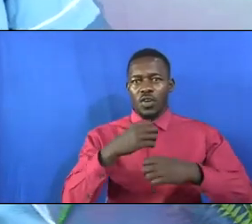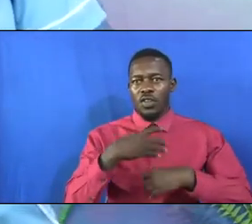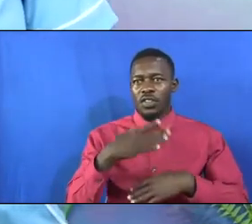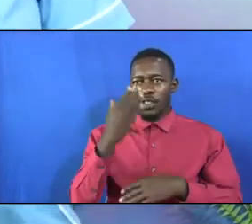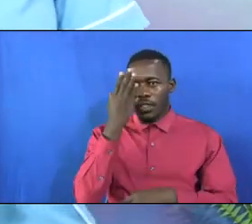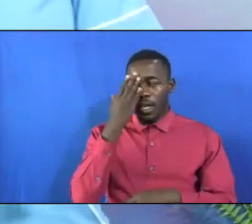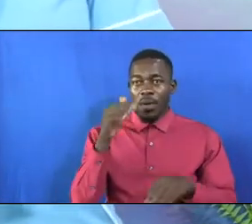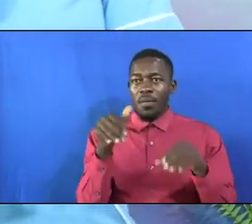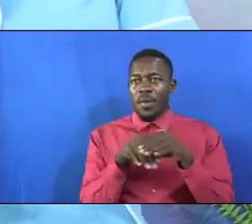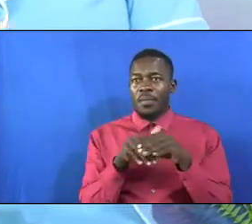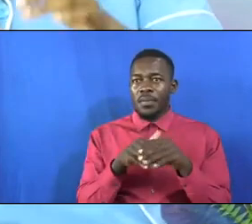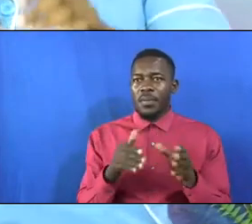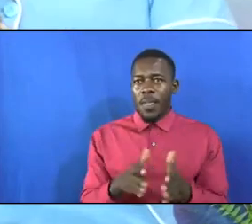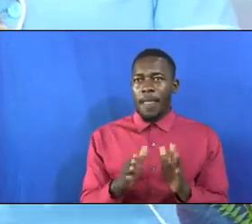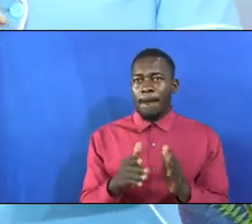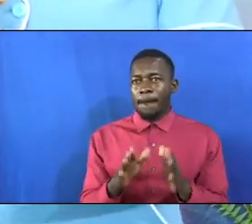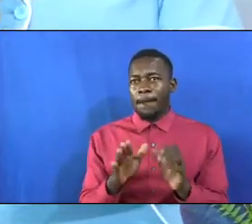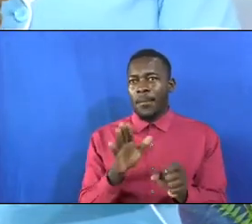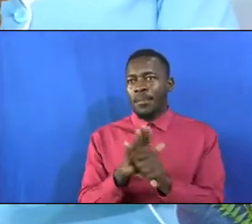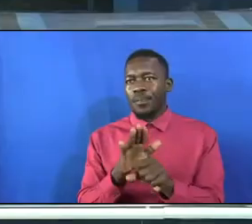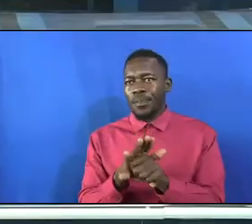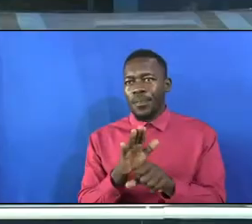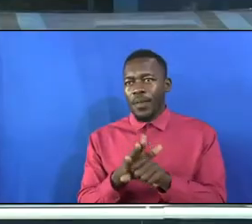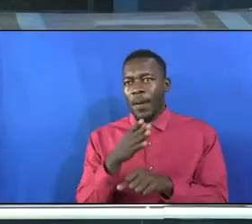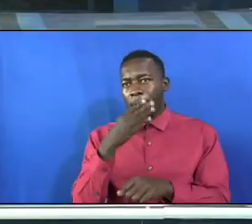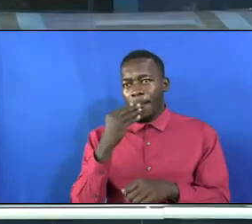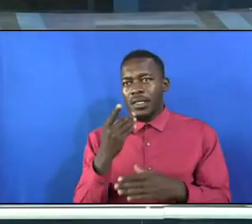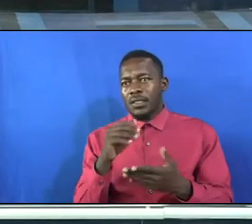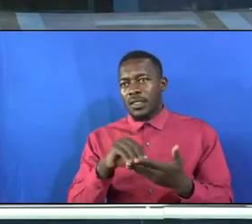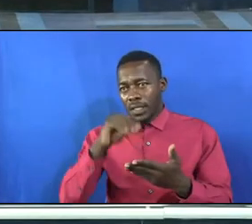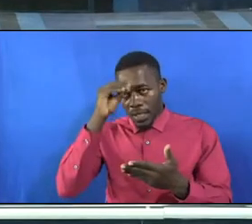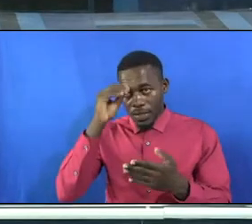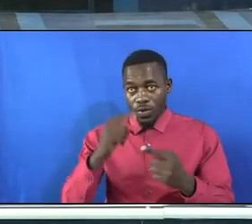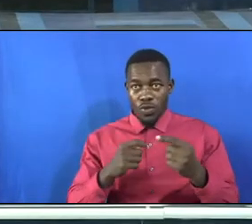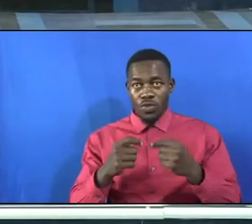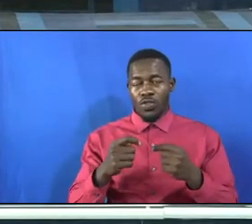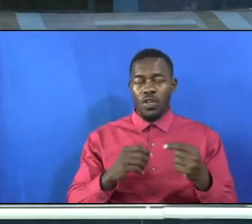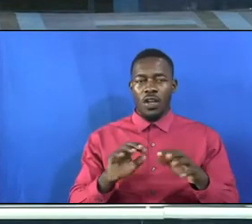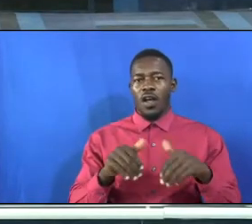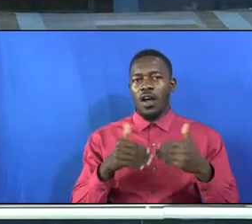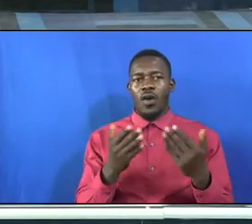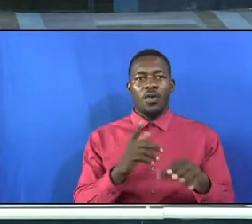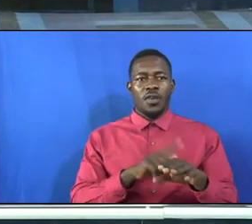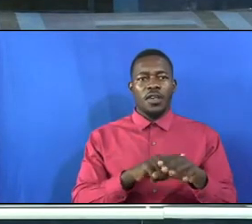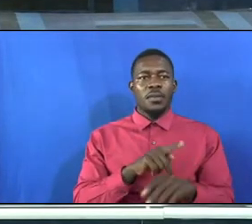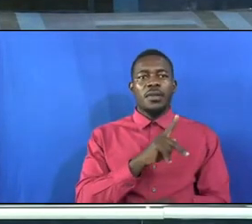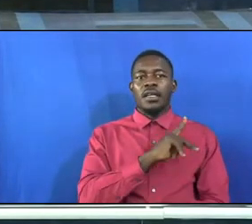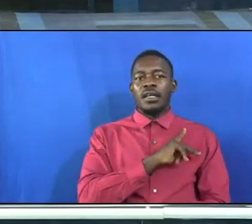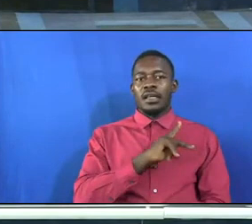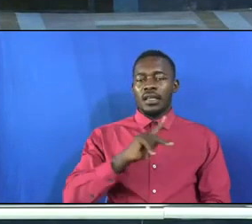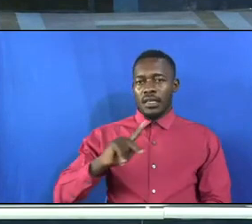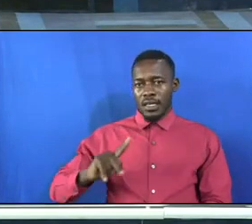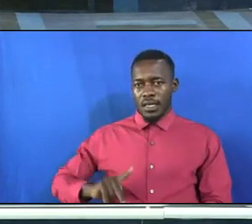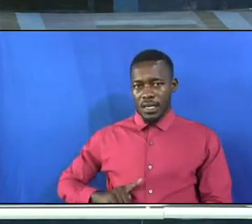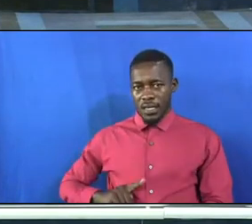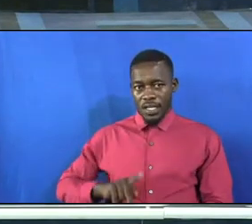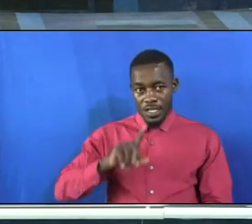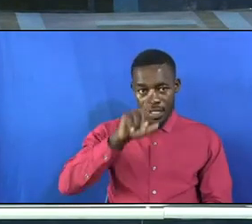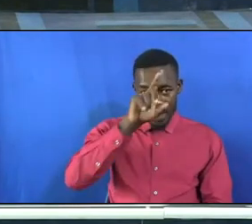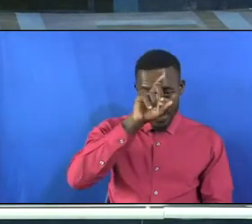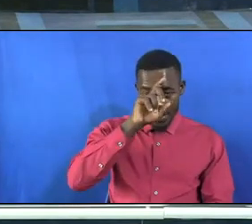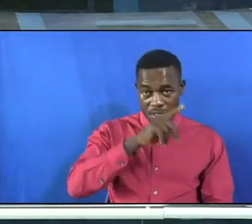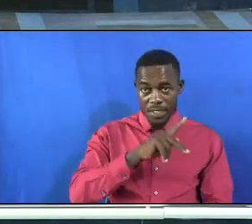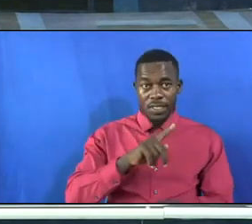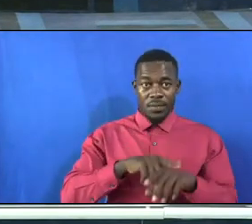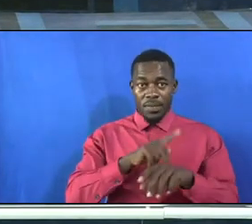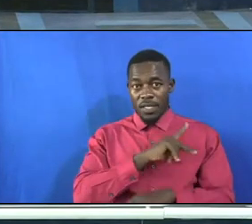enemies, fight against us, and leave the country. So after the king who was known or who